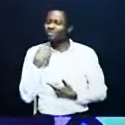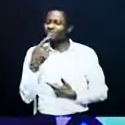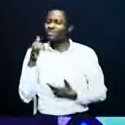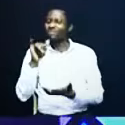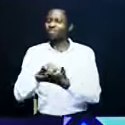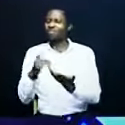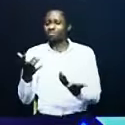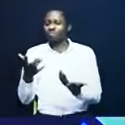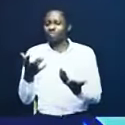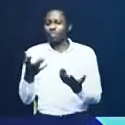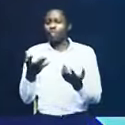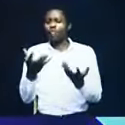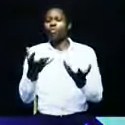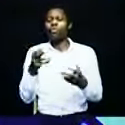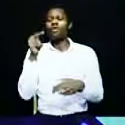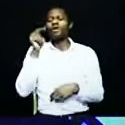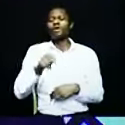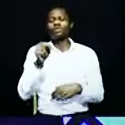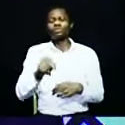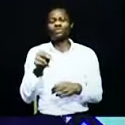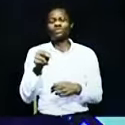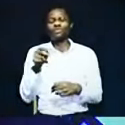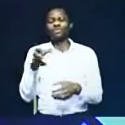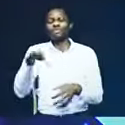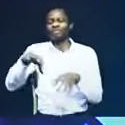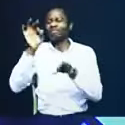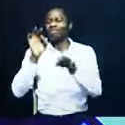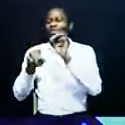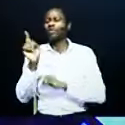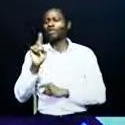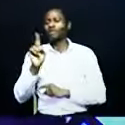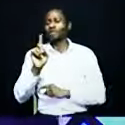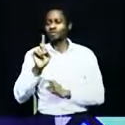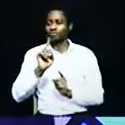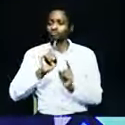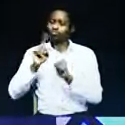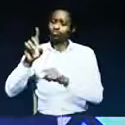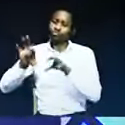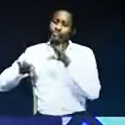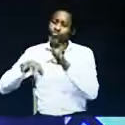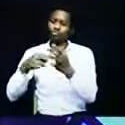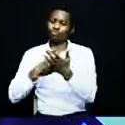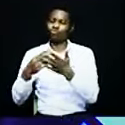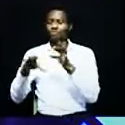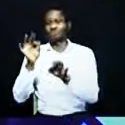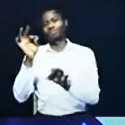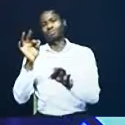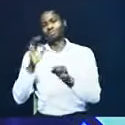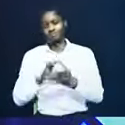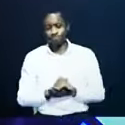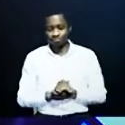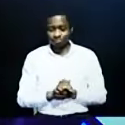to find help to overcome evil. Psalm 27.